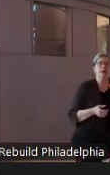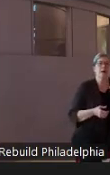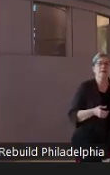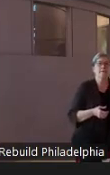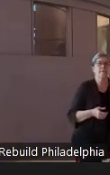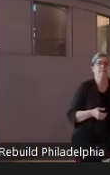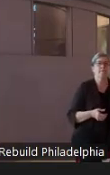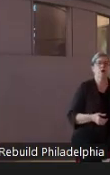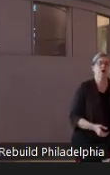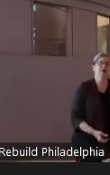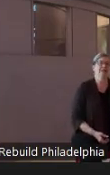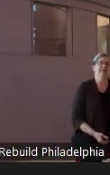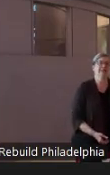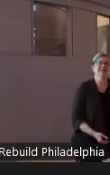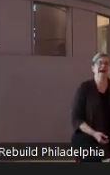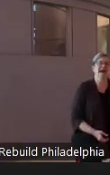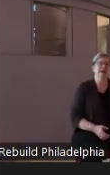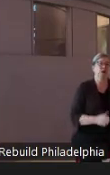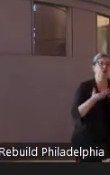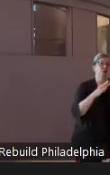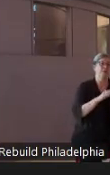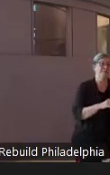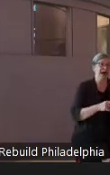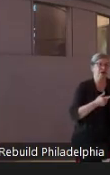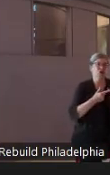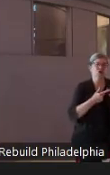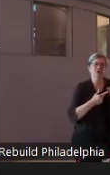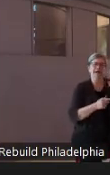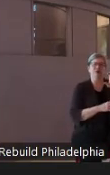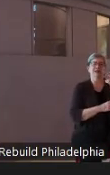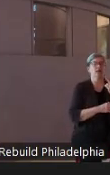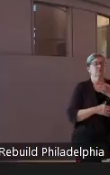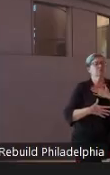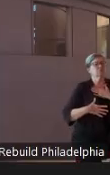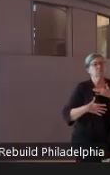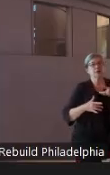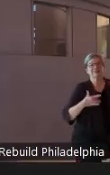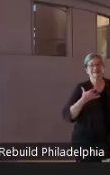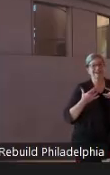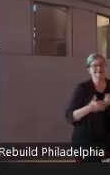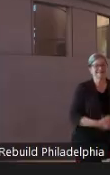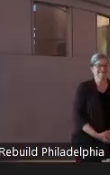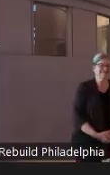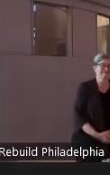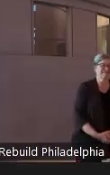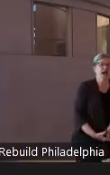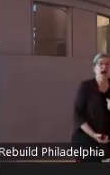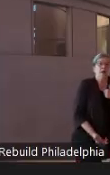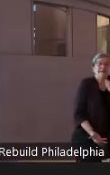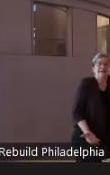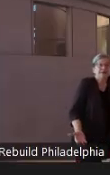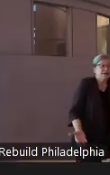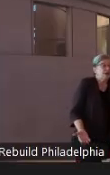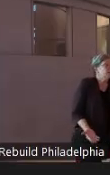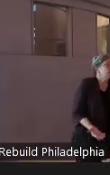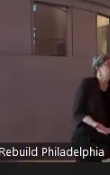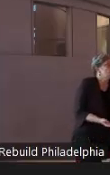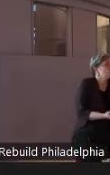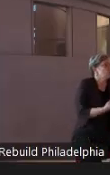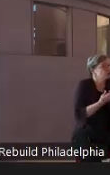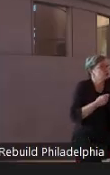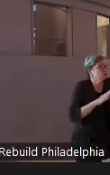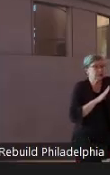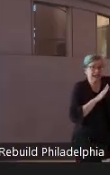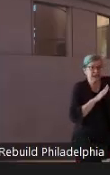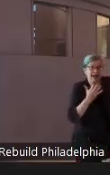community back into the Carousel House, I'm excited to be a part of it. So I'll be here. I'll be here for questions